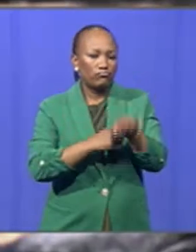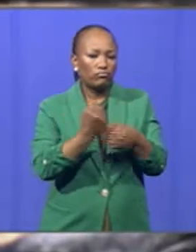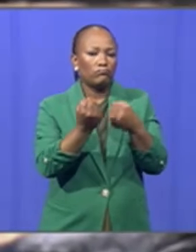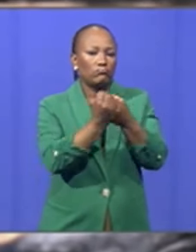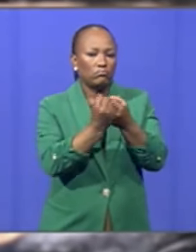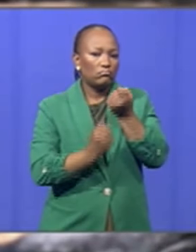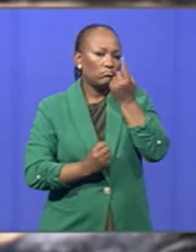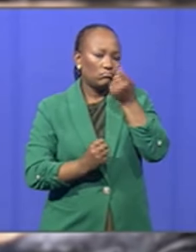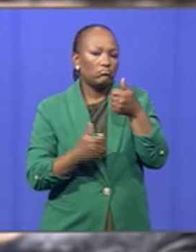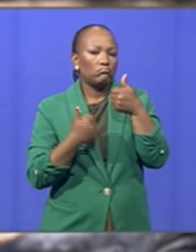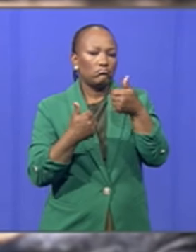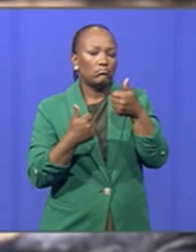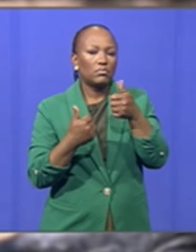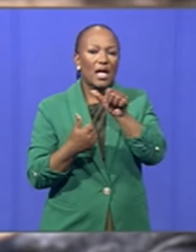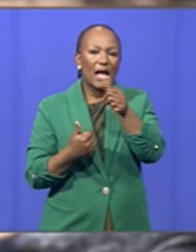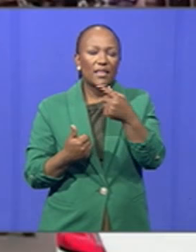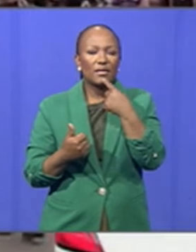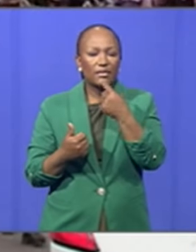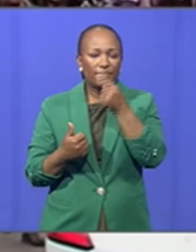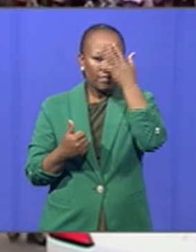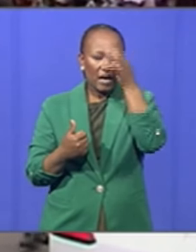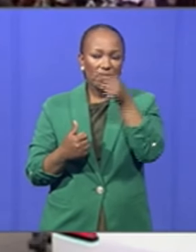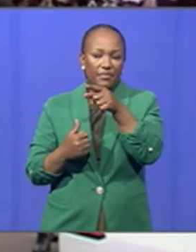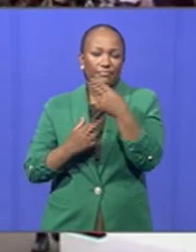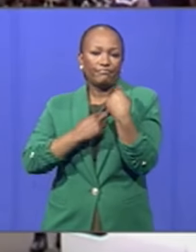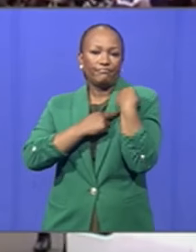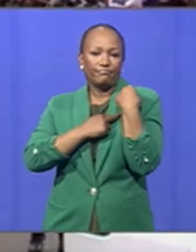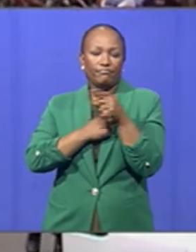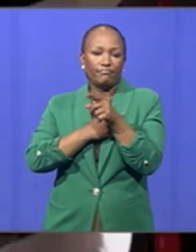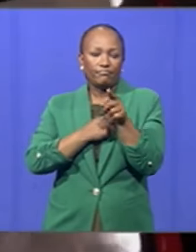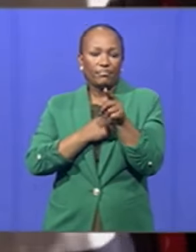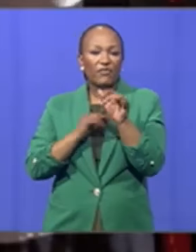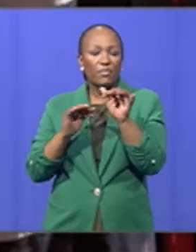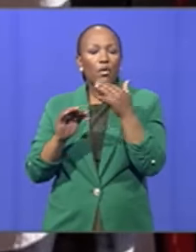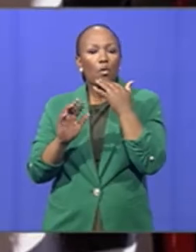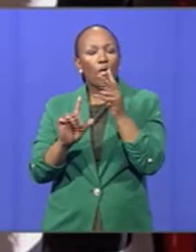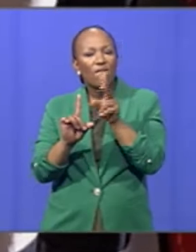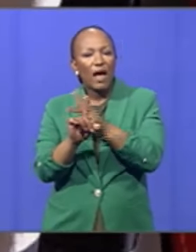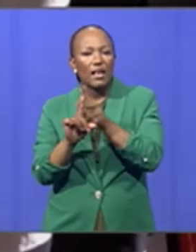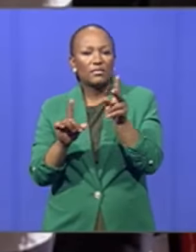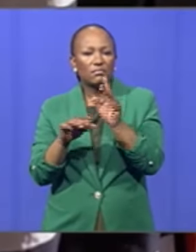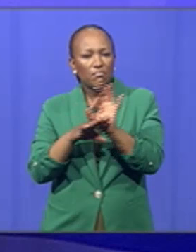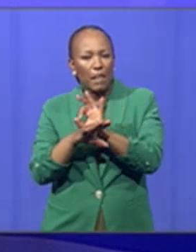ba re taba ye e ka matsogong a mmušo go šomana le bao ba hlolago dikgaruru tšeo.